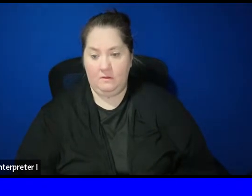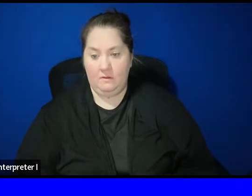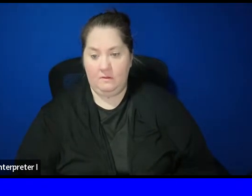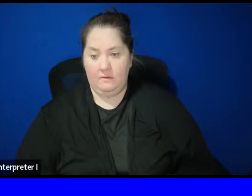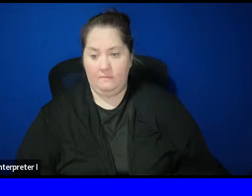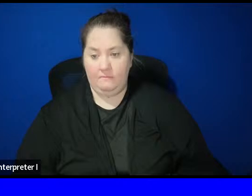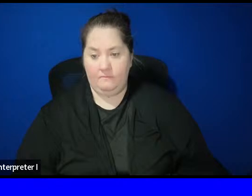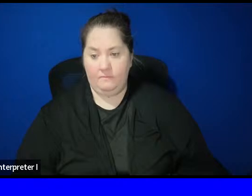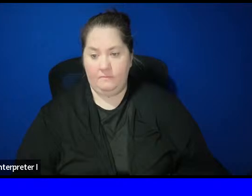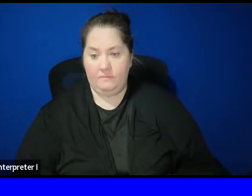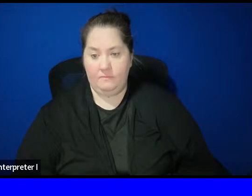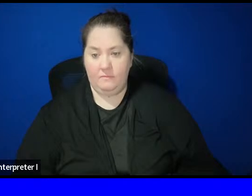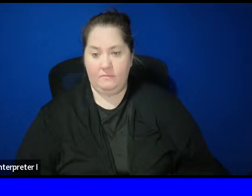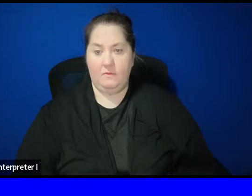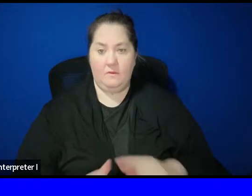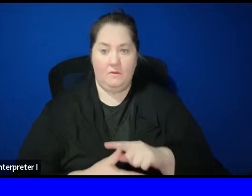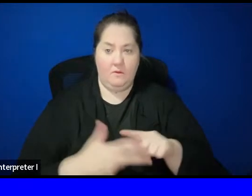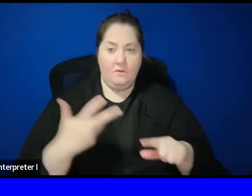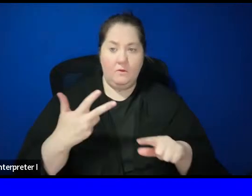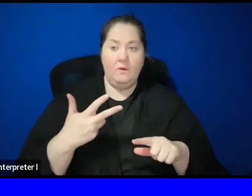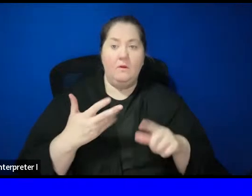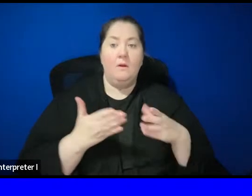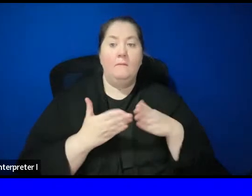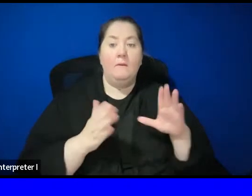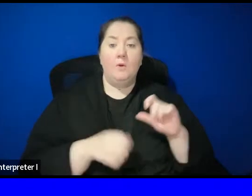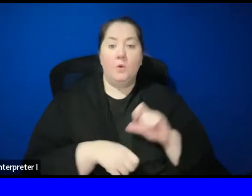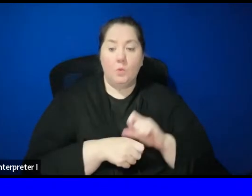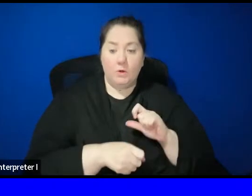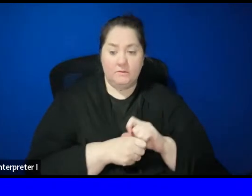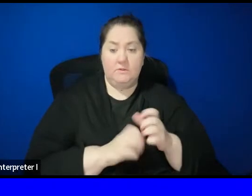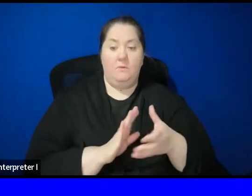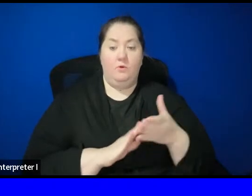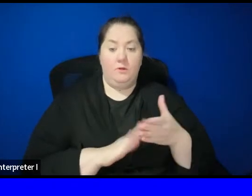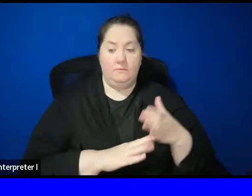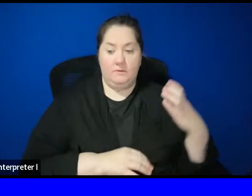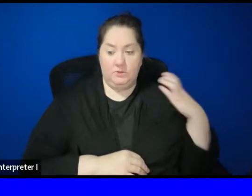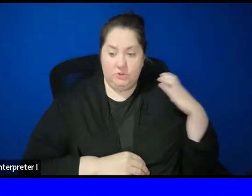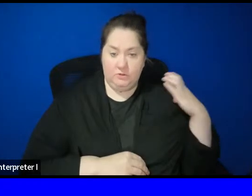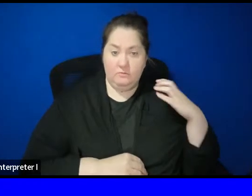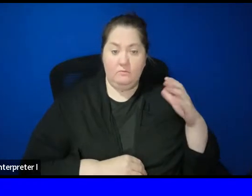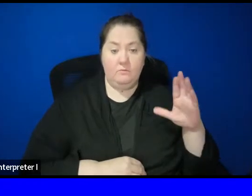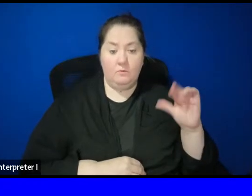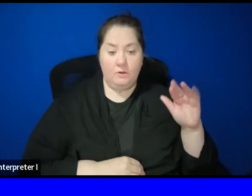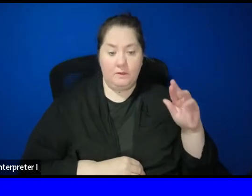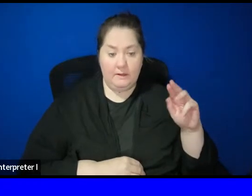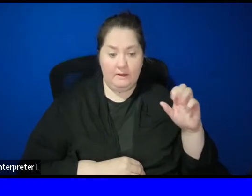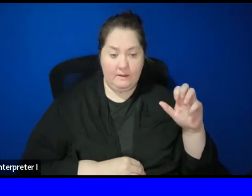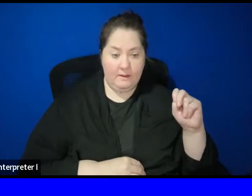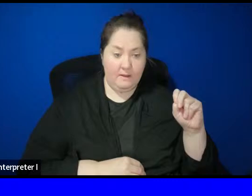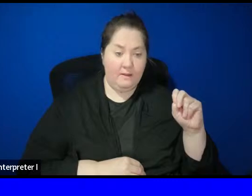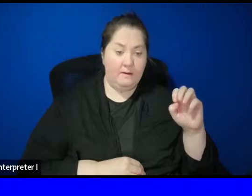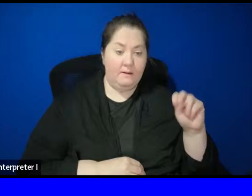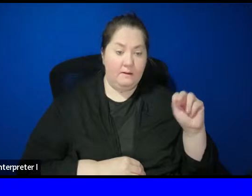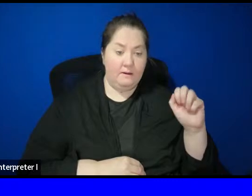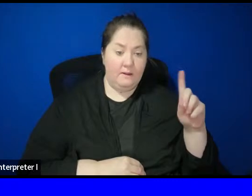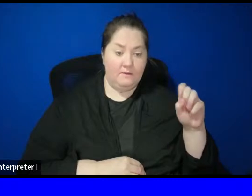all three of which were reported out of the Committee on Public Works and Operations chaired by Councilmember Brianna Nadeau. The first is Bill